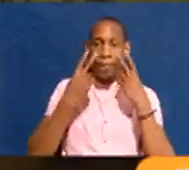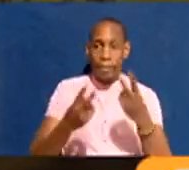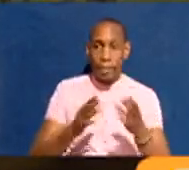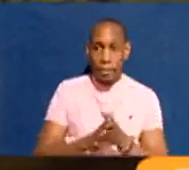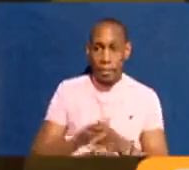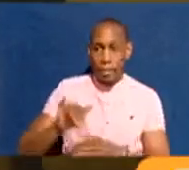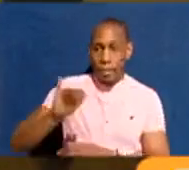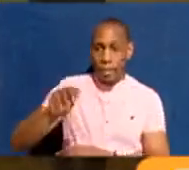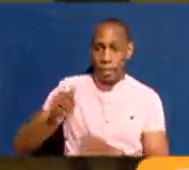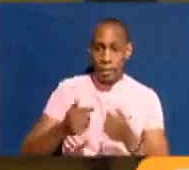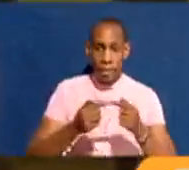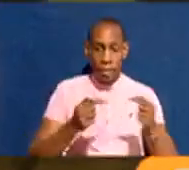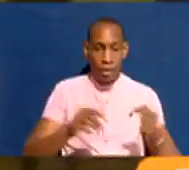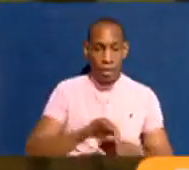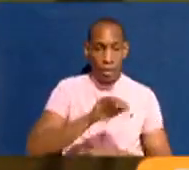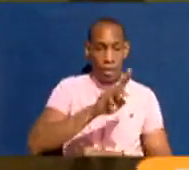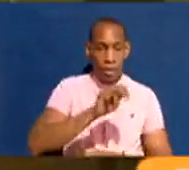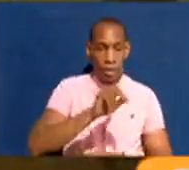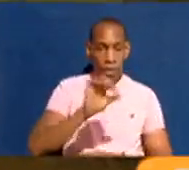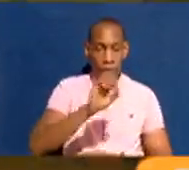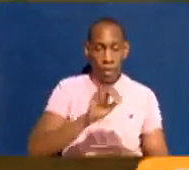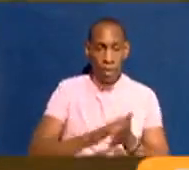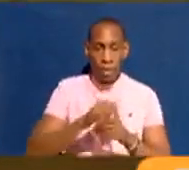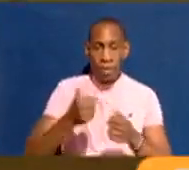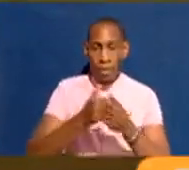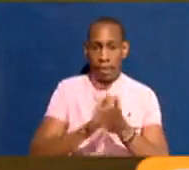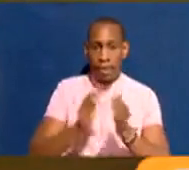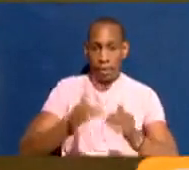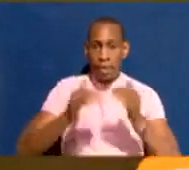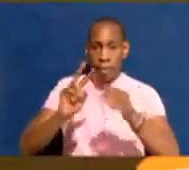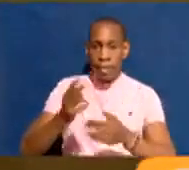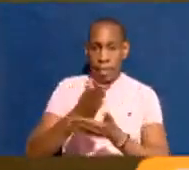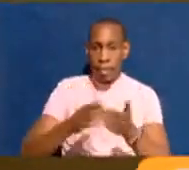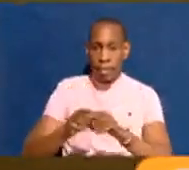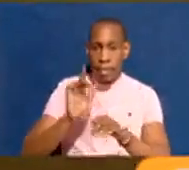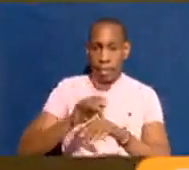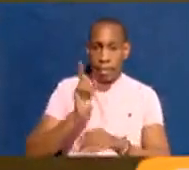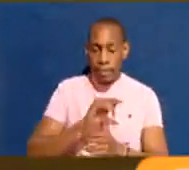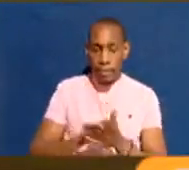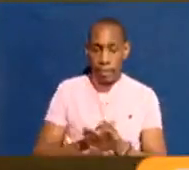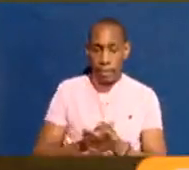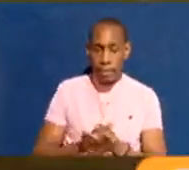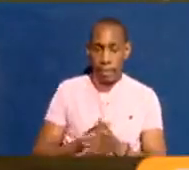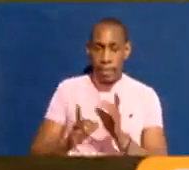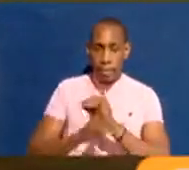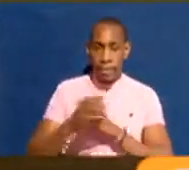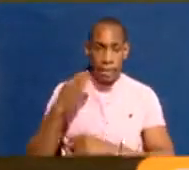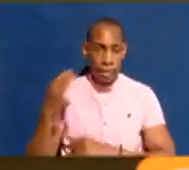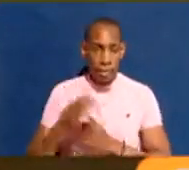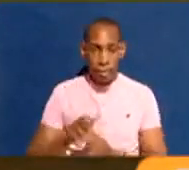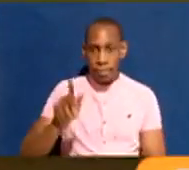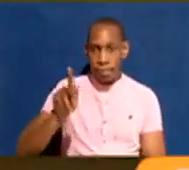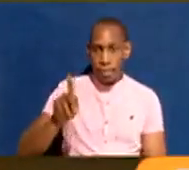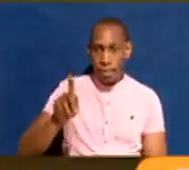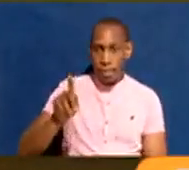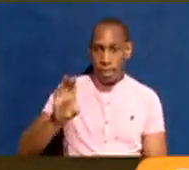was playing Nondies when the game was called off in the second half. The decision also affected the match pitting defending champions